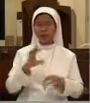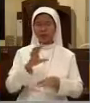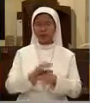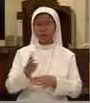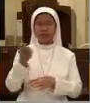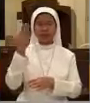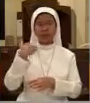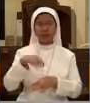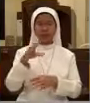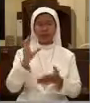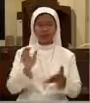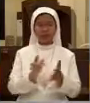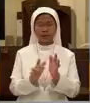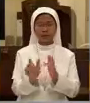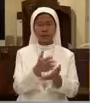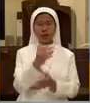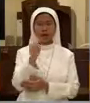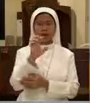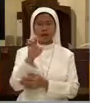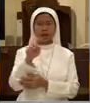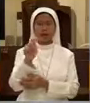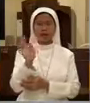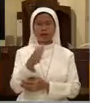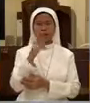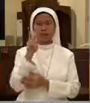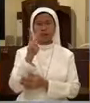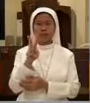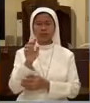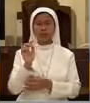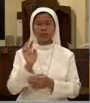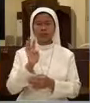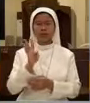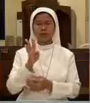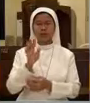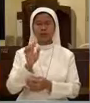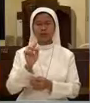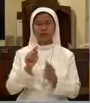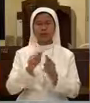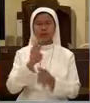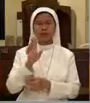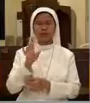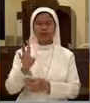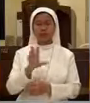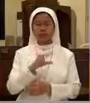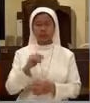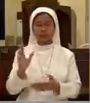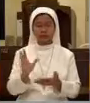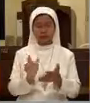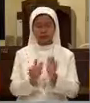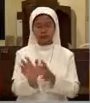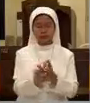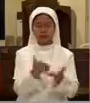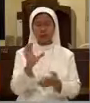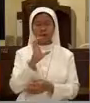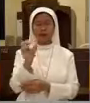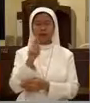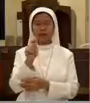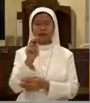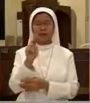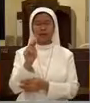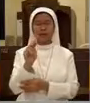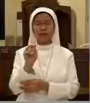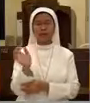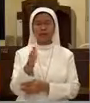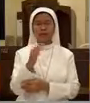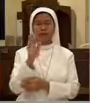2, 42 to 47 and Acts 4, 32 to 35.